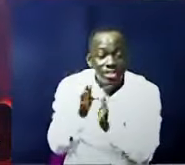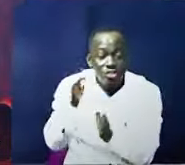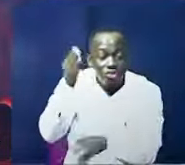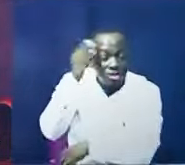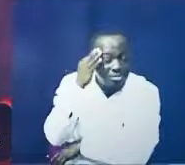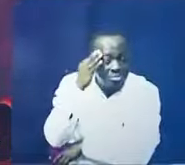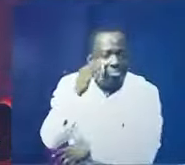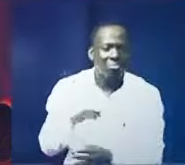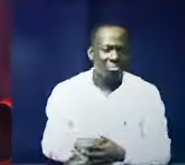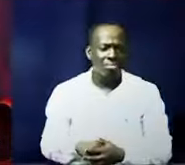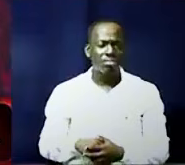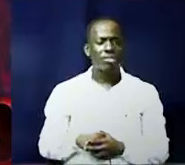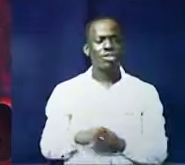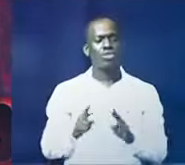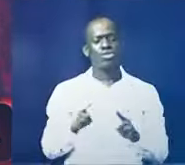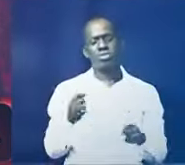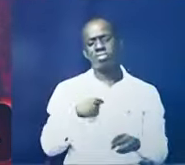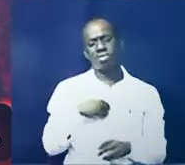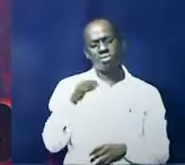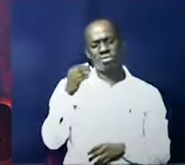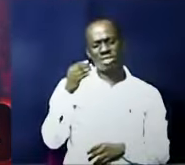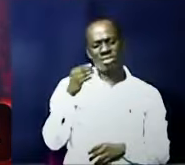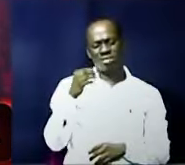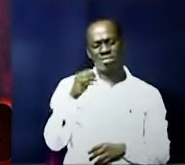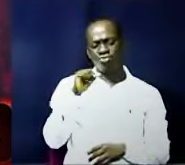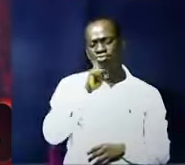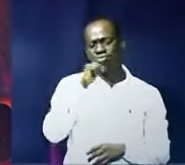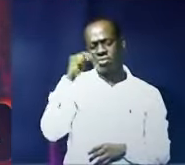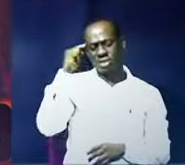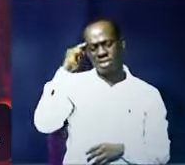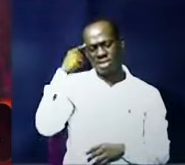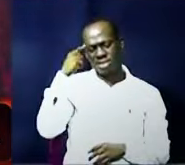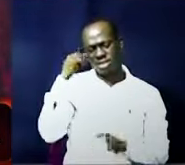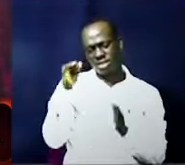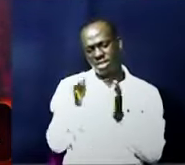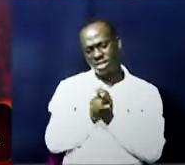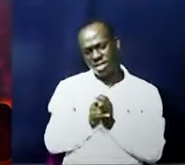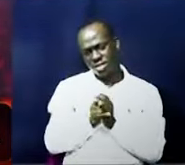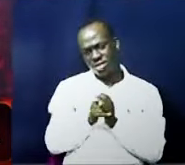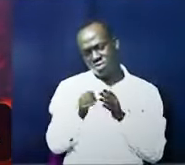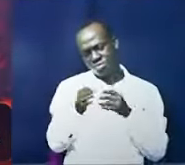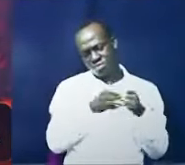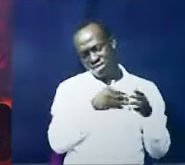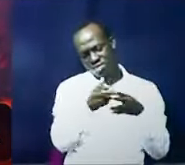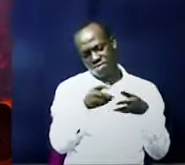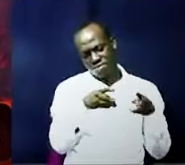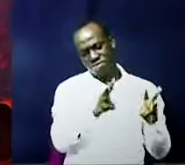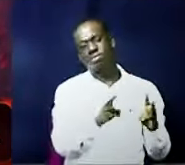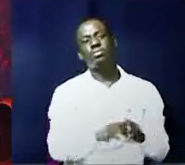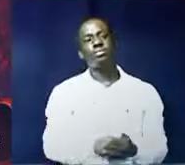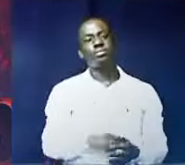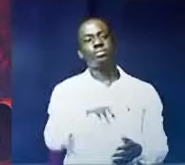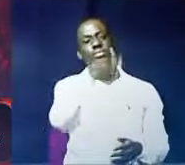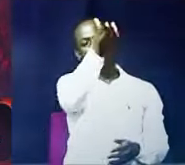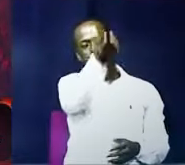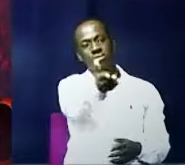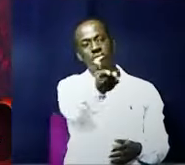so I don't think that maybe it should be everywhere. The King James says that. Let's go to the King James.